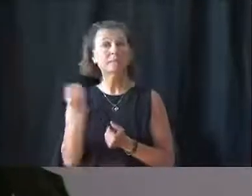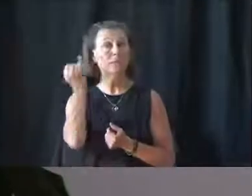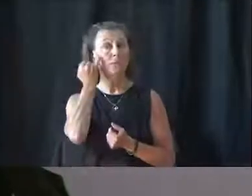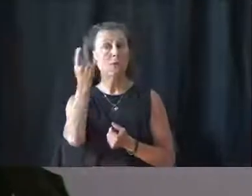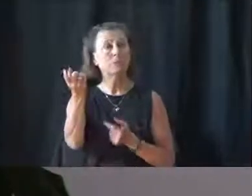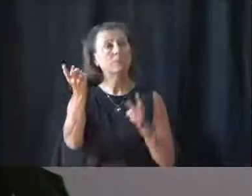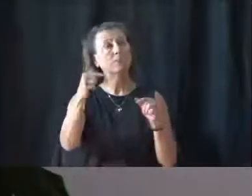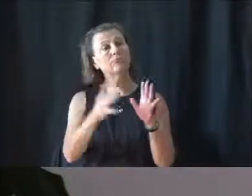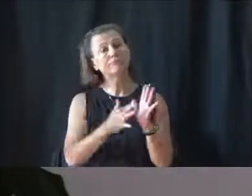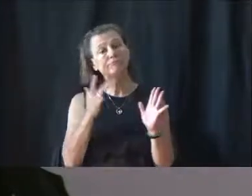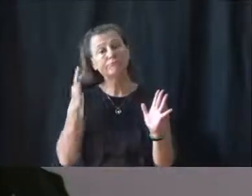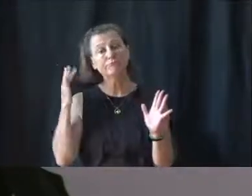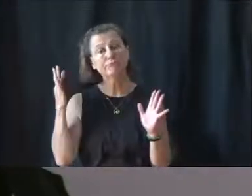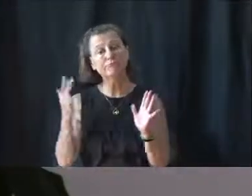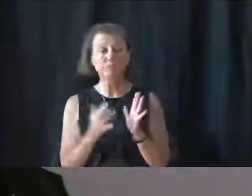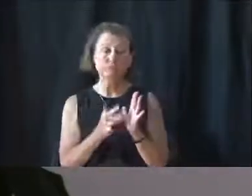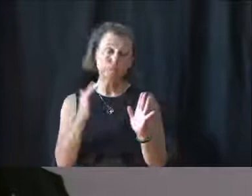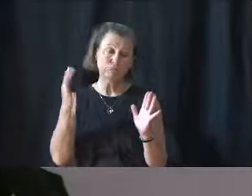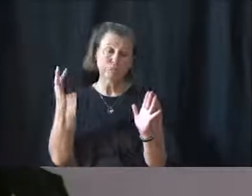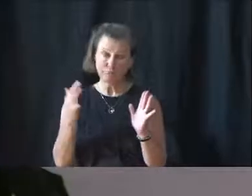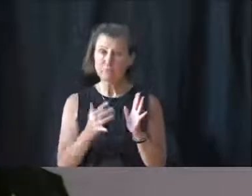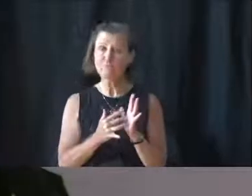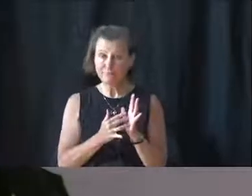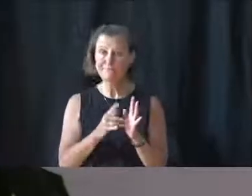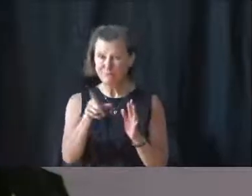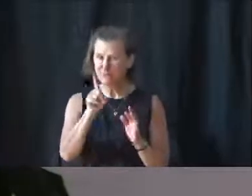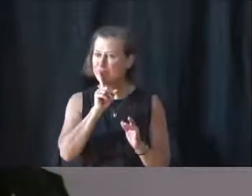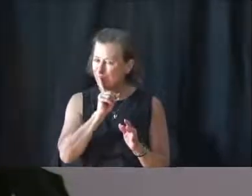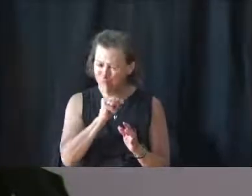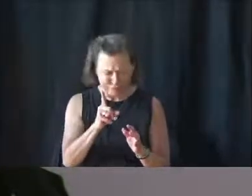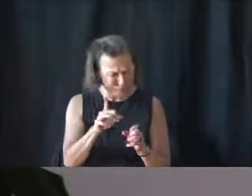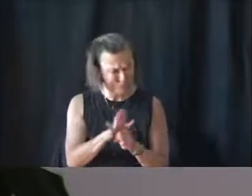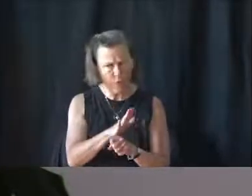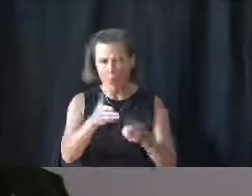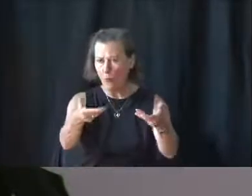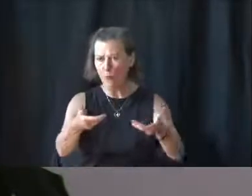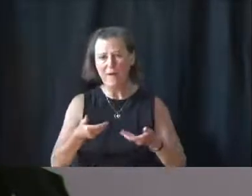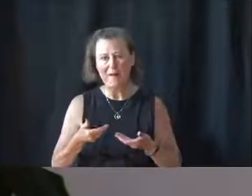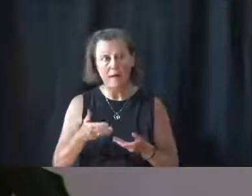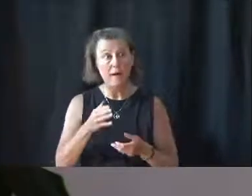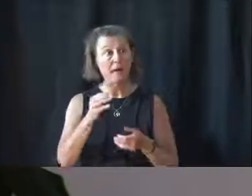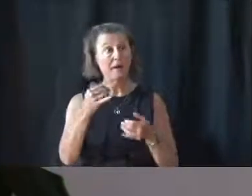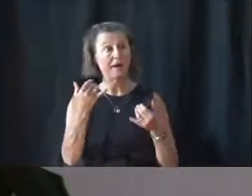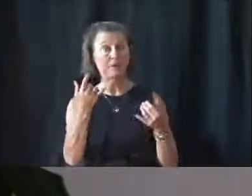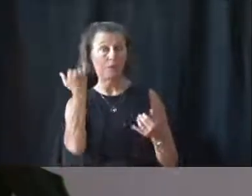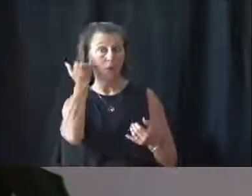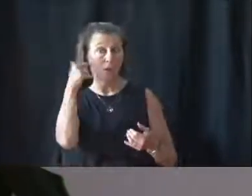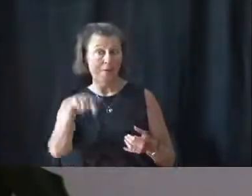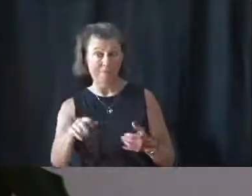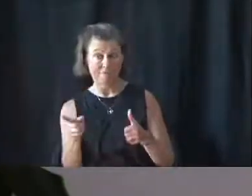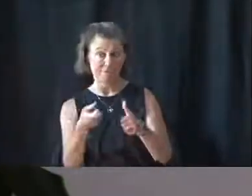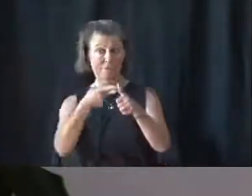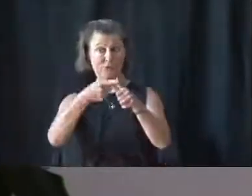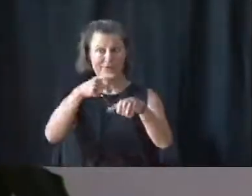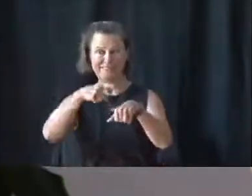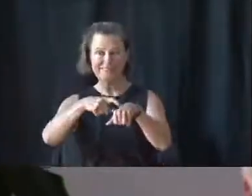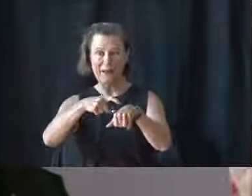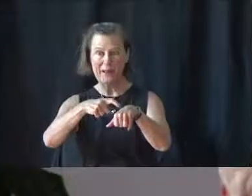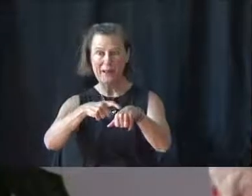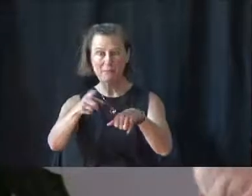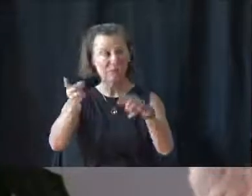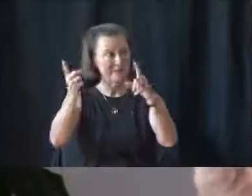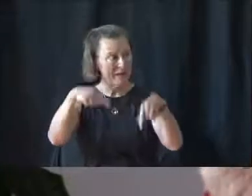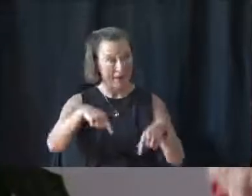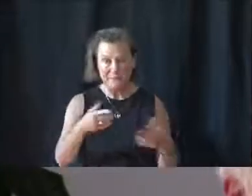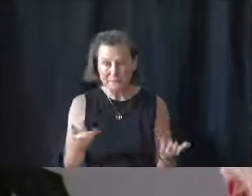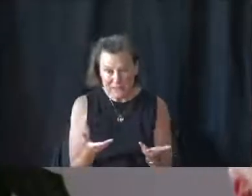only occasionally, you are welcome. And if this is your first time that you've been to a